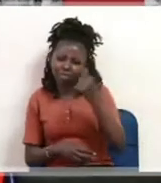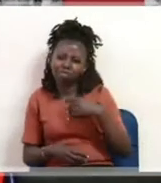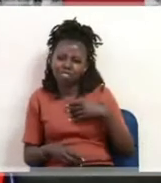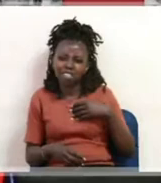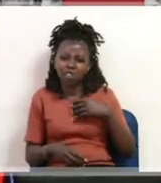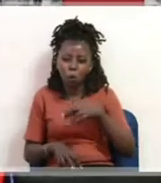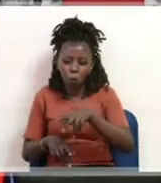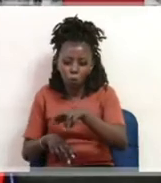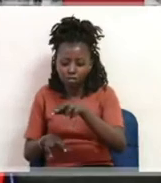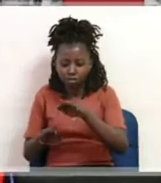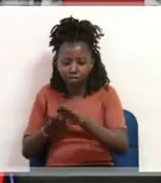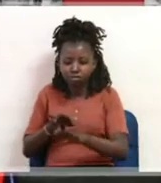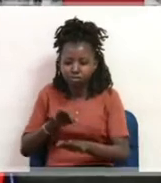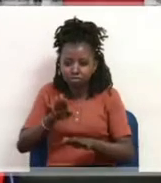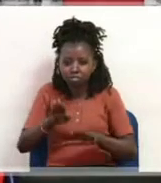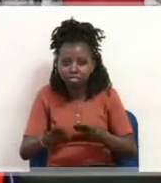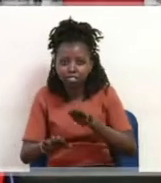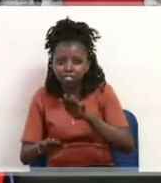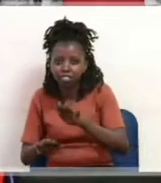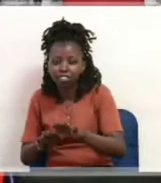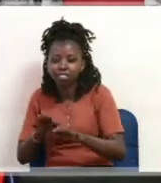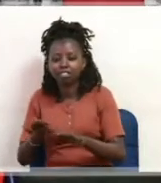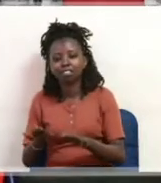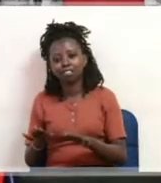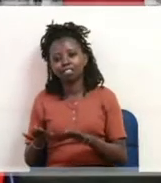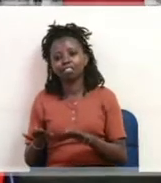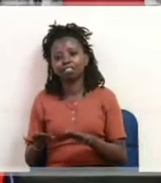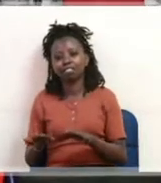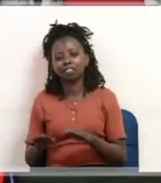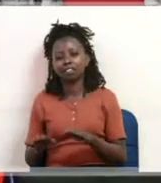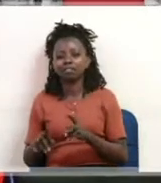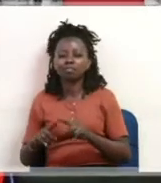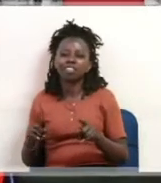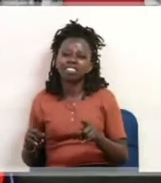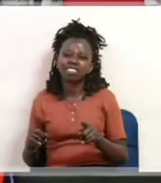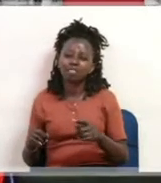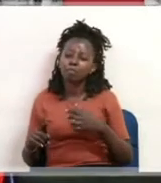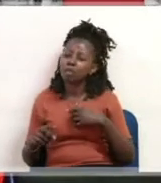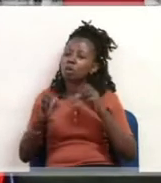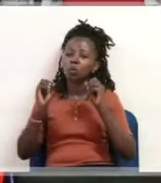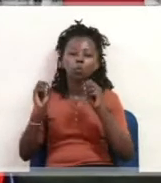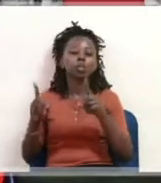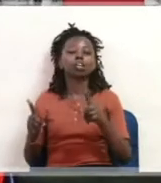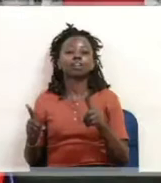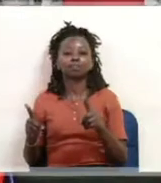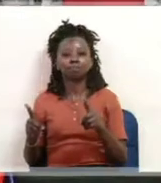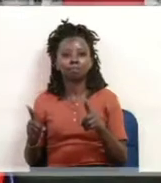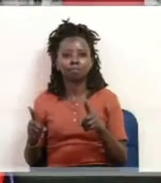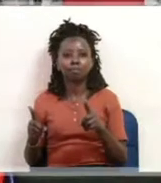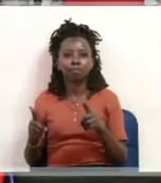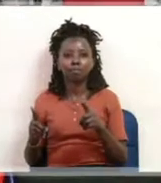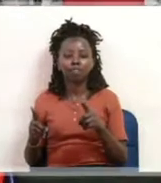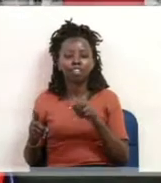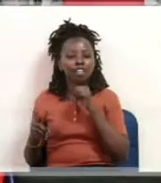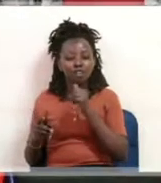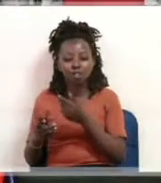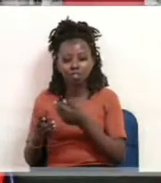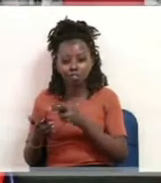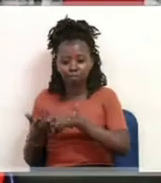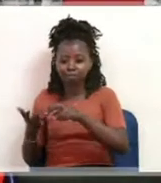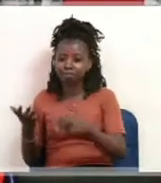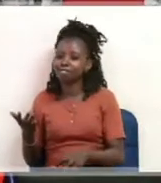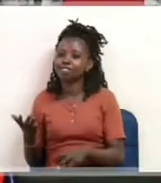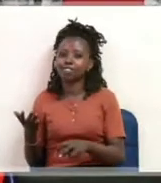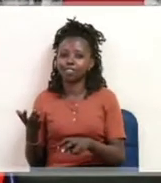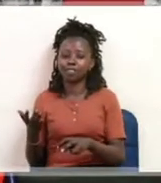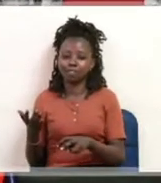to. As if I'm going to fall any time. But that's not true. I'm not. But gratefully, let's